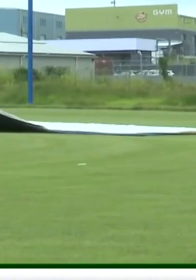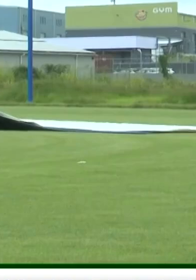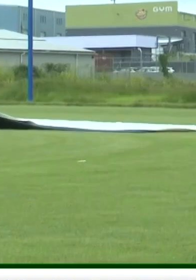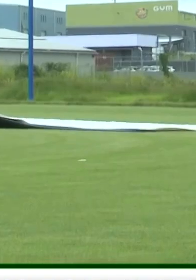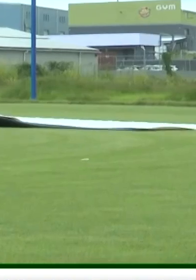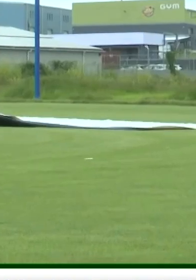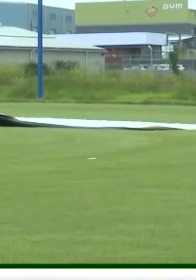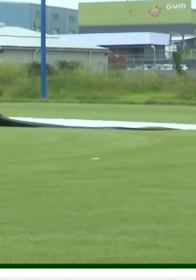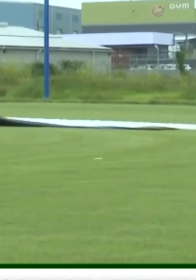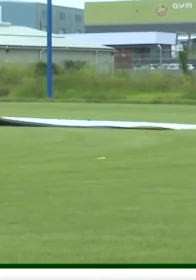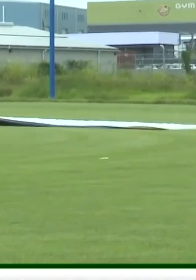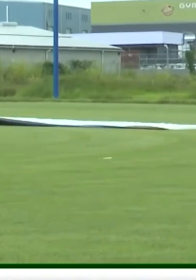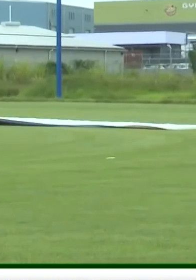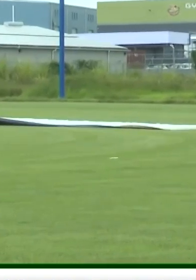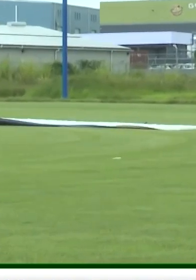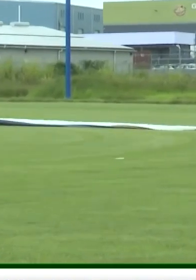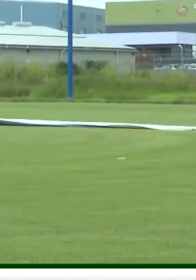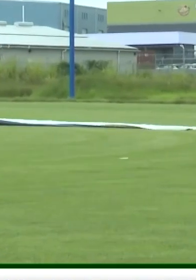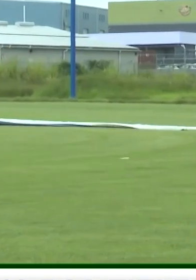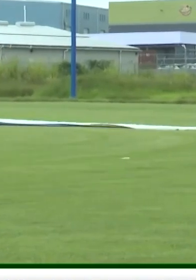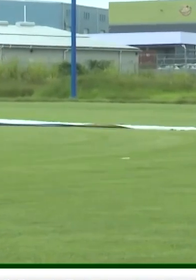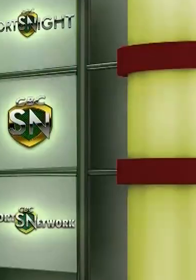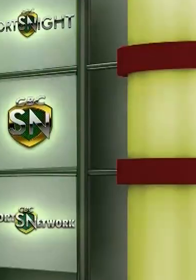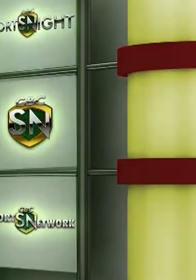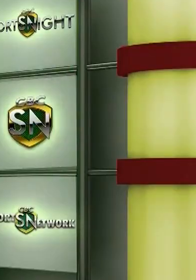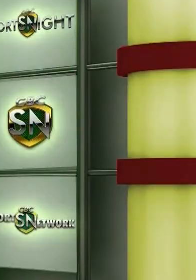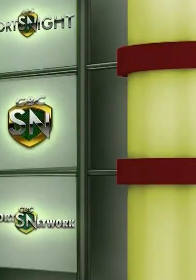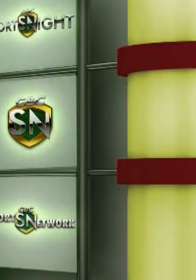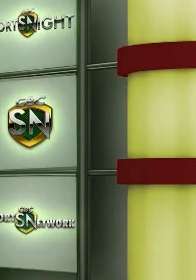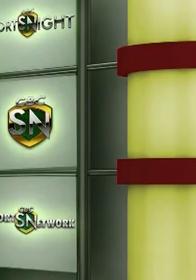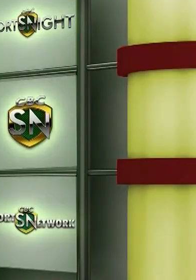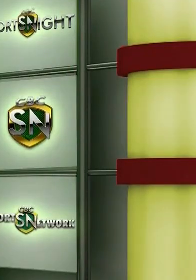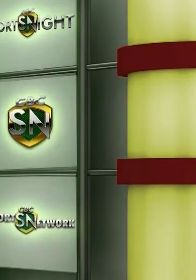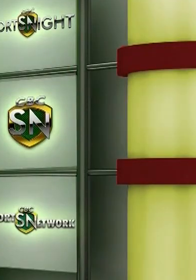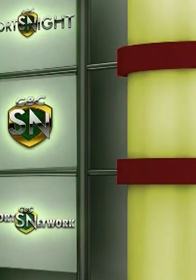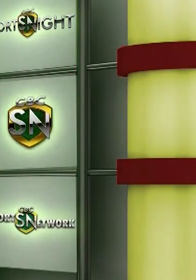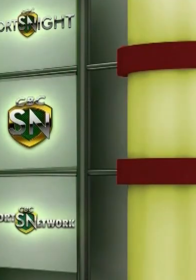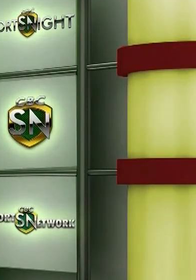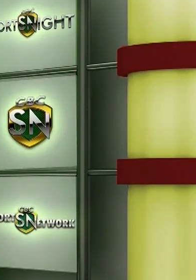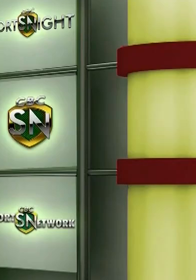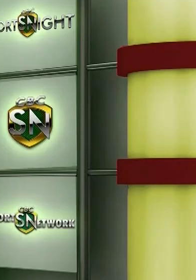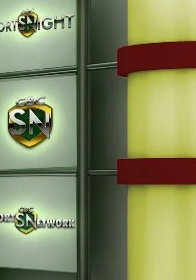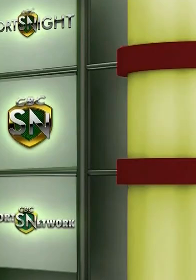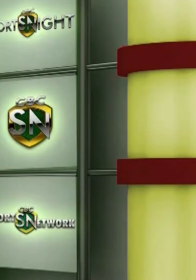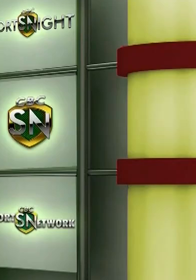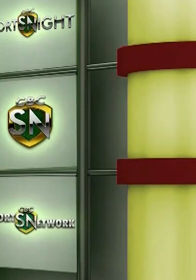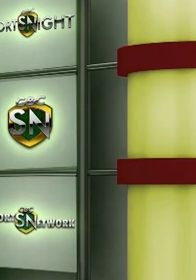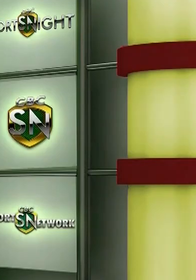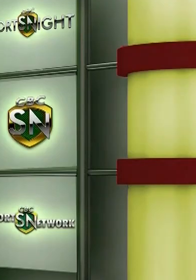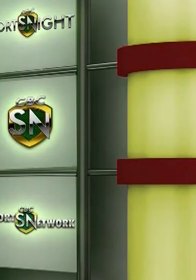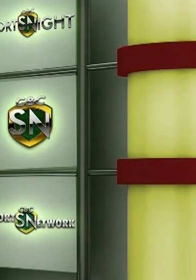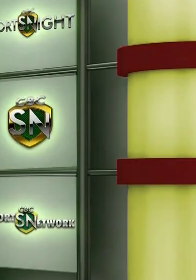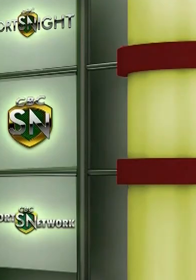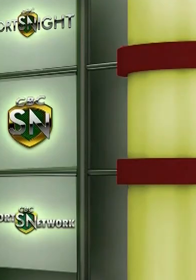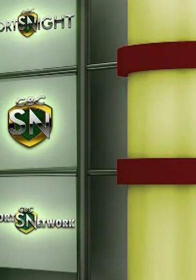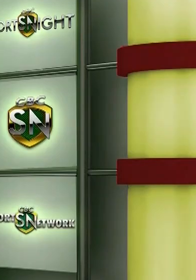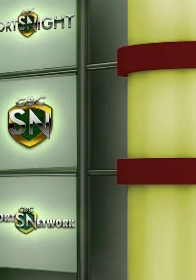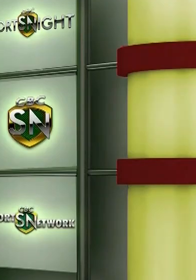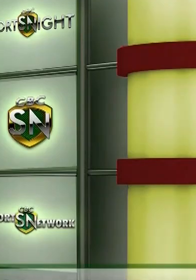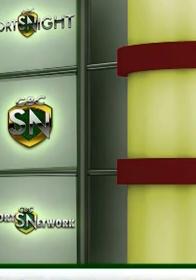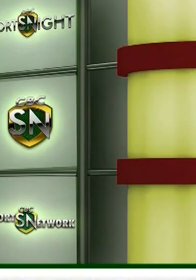Anmar Goodrich Boyce, CBC Sports. Thanks, Anmar. And in reply, Lodge were bowled out